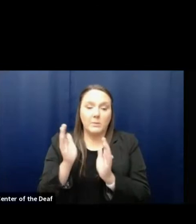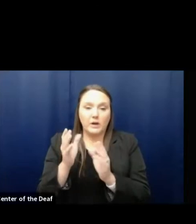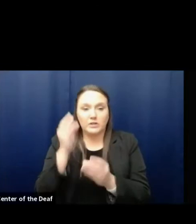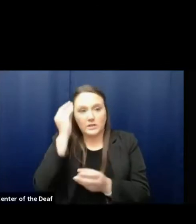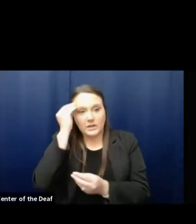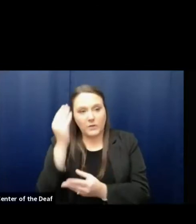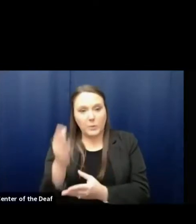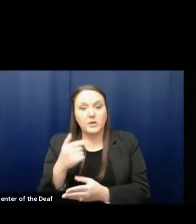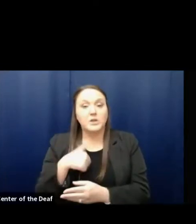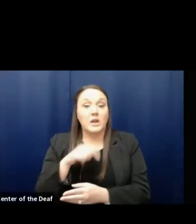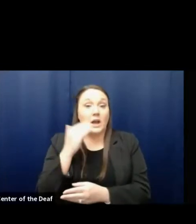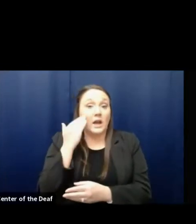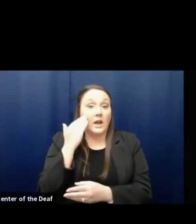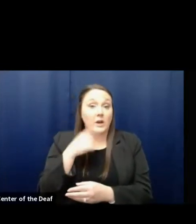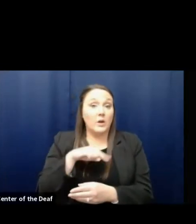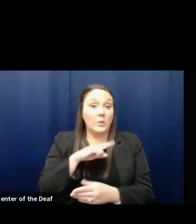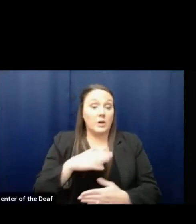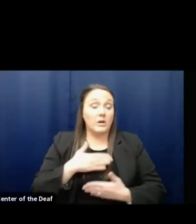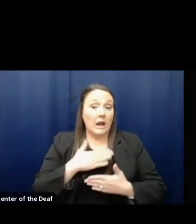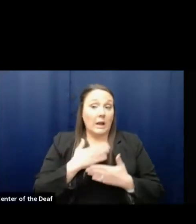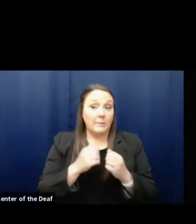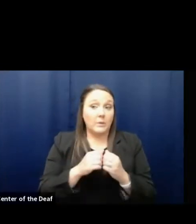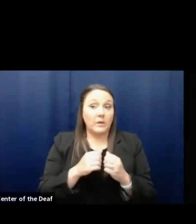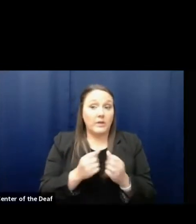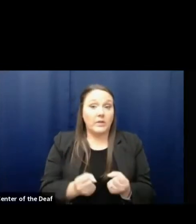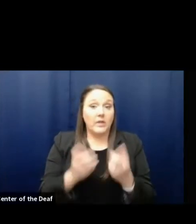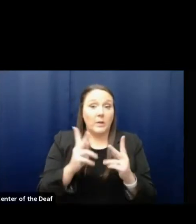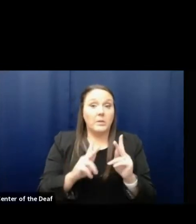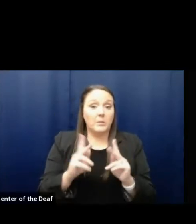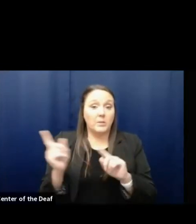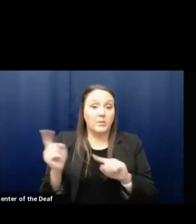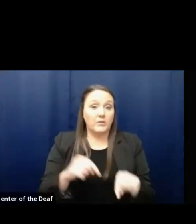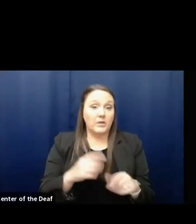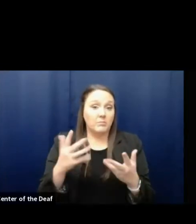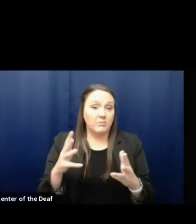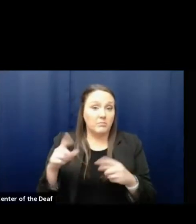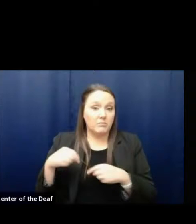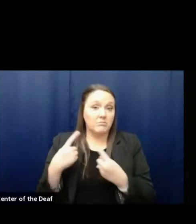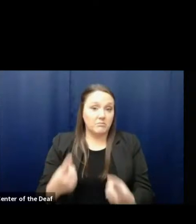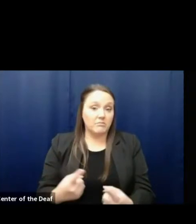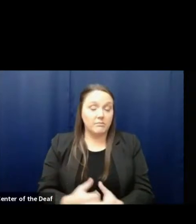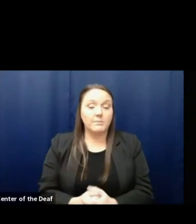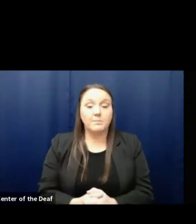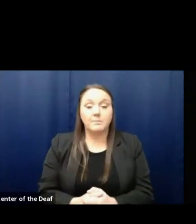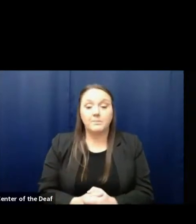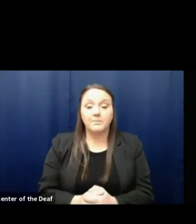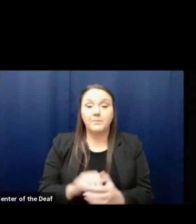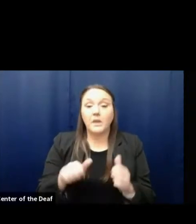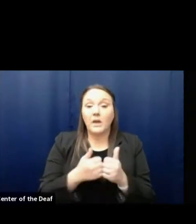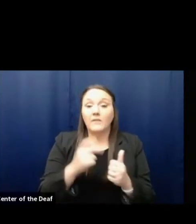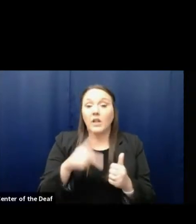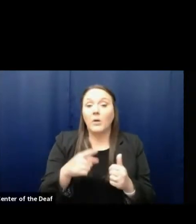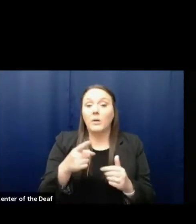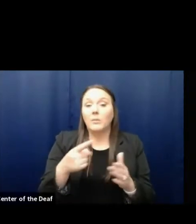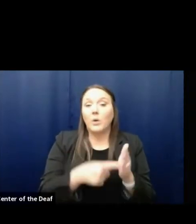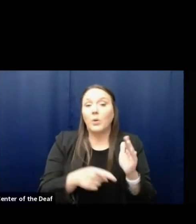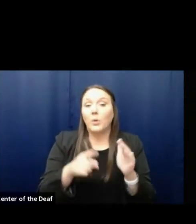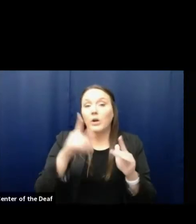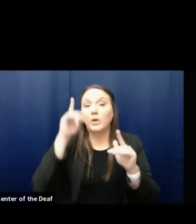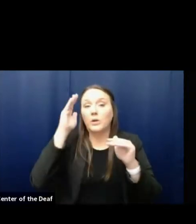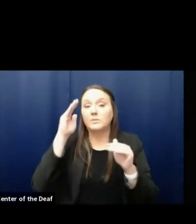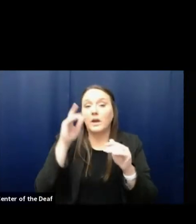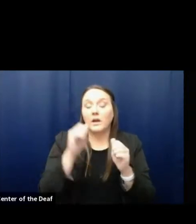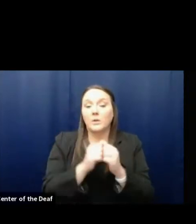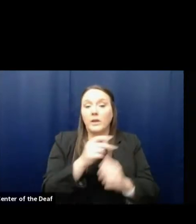do know we've been pleased with the turnout that we've had so far, though, in the clinics that we've had. His follow-up question was, what do you anticipate when it comes to